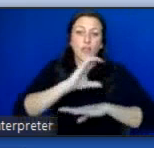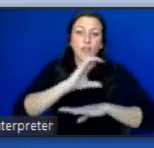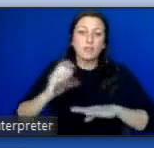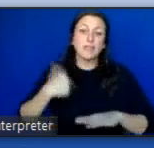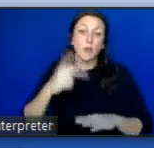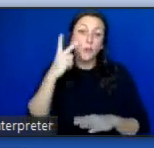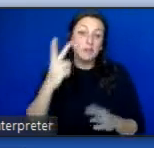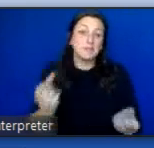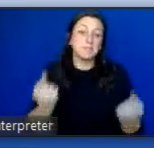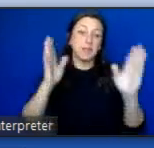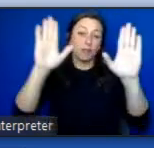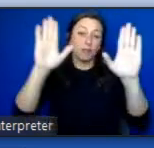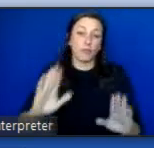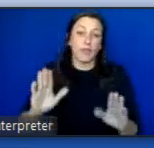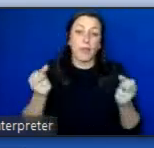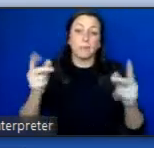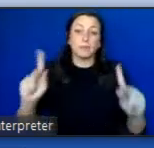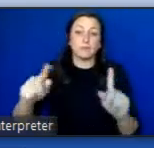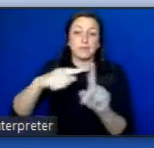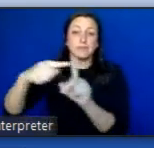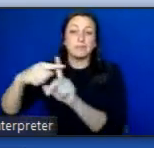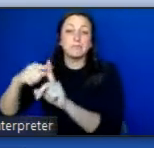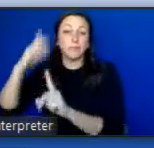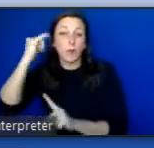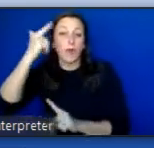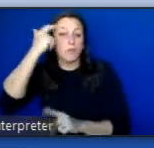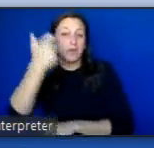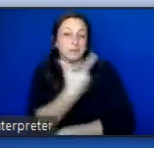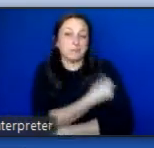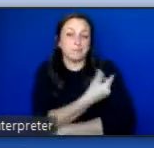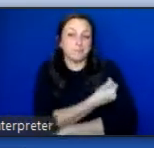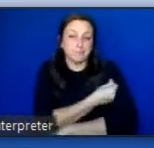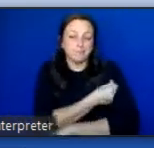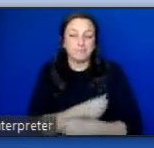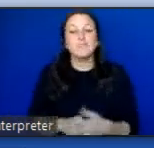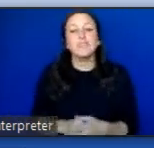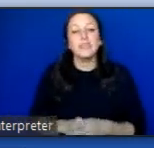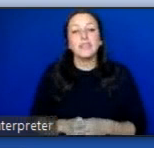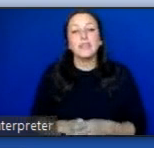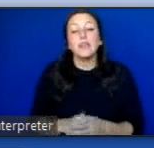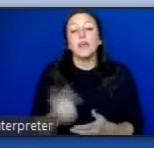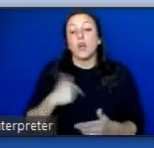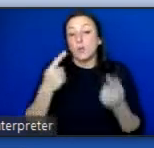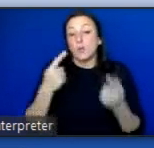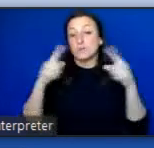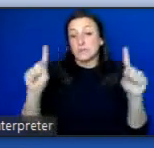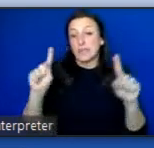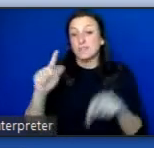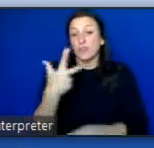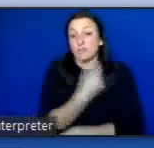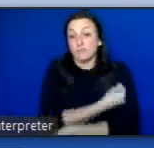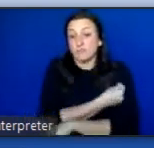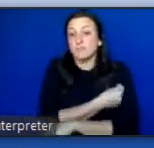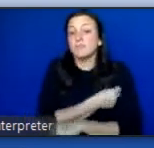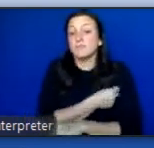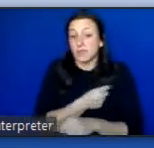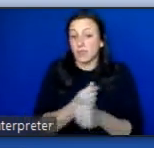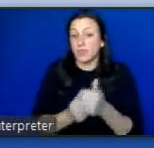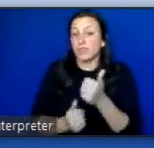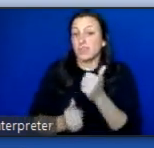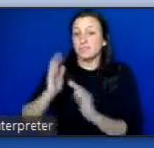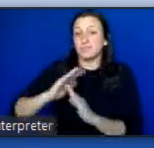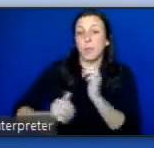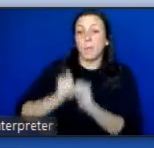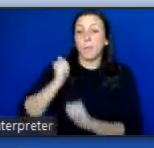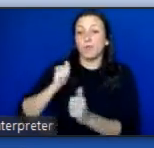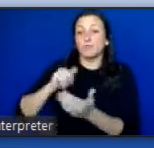we have thanks to vaccination. We were successful in vaccinating our most vulnerable, the residential